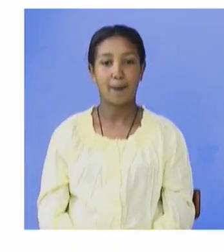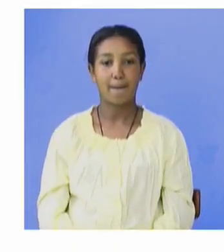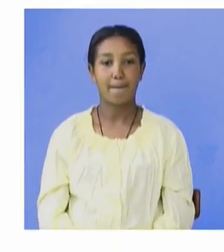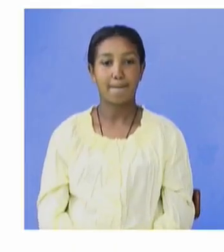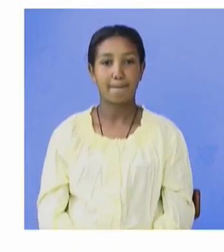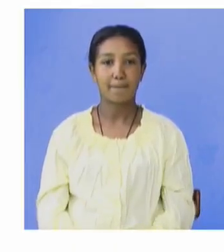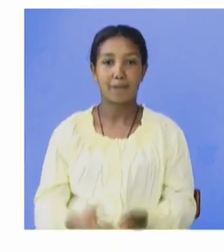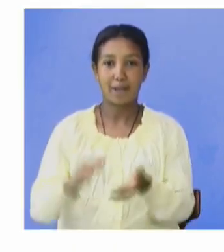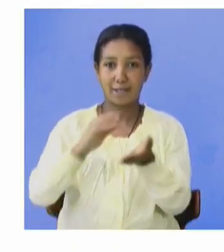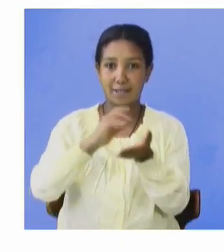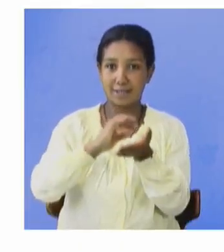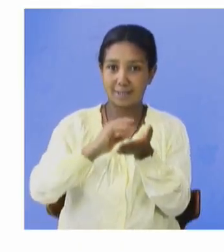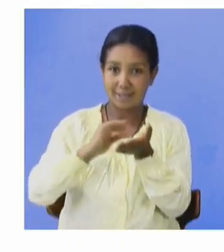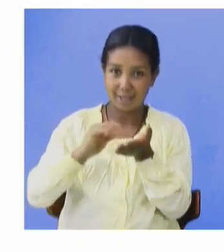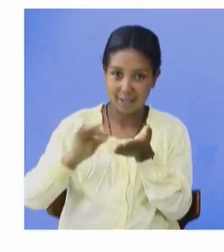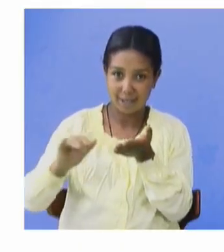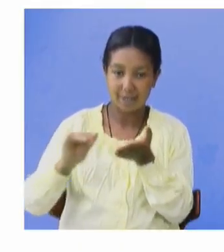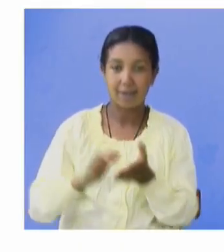study,